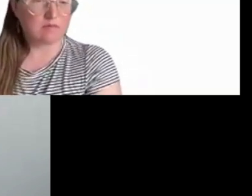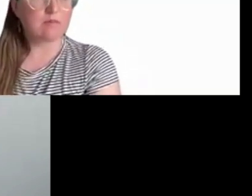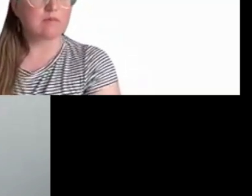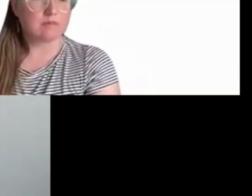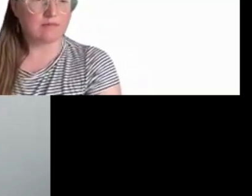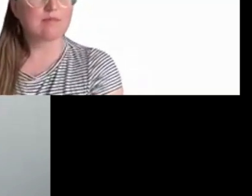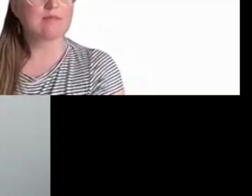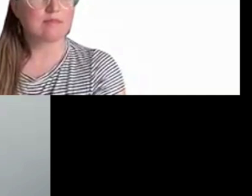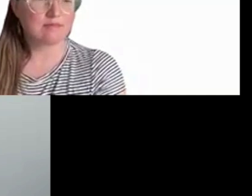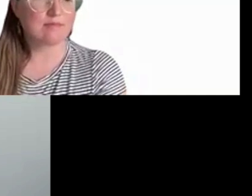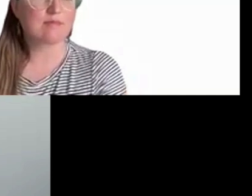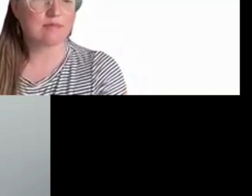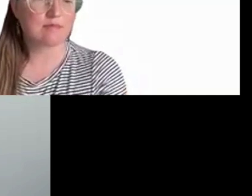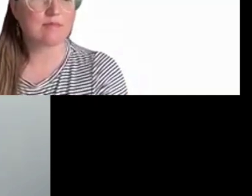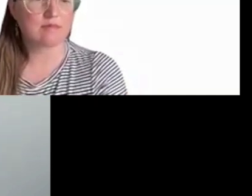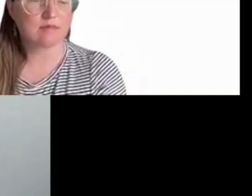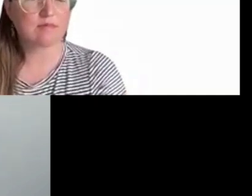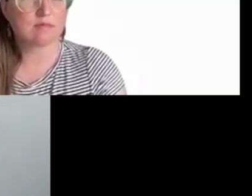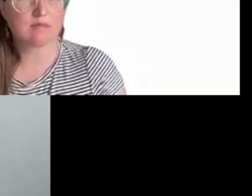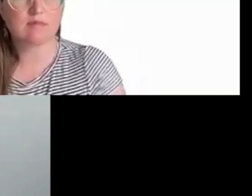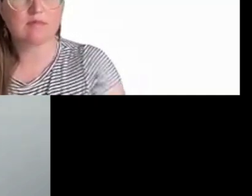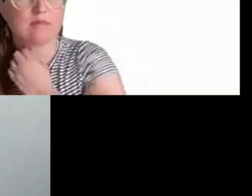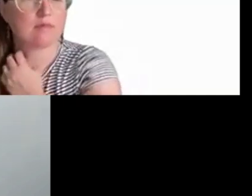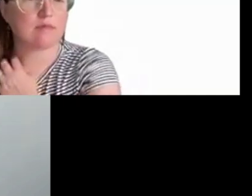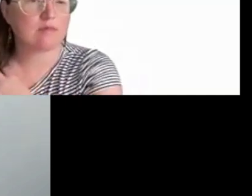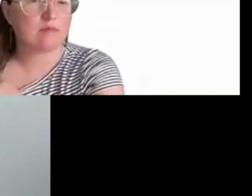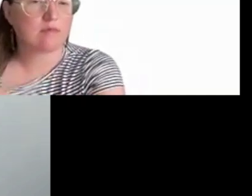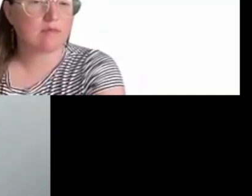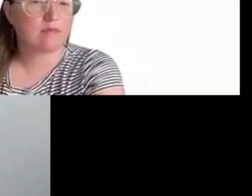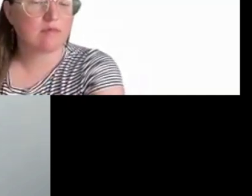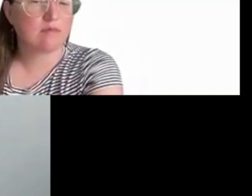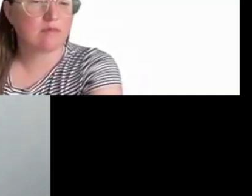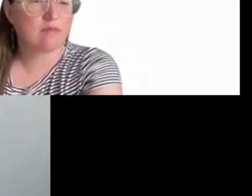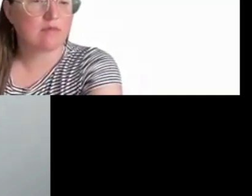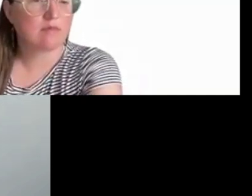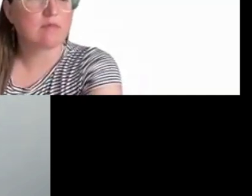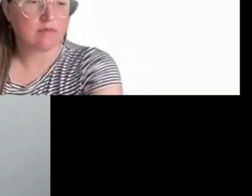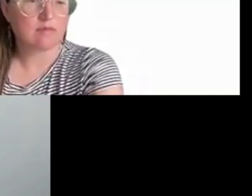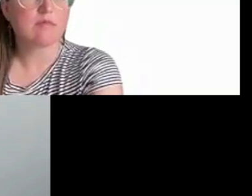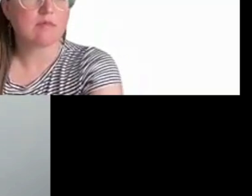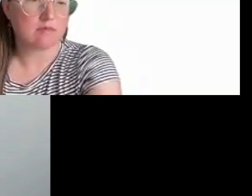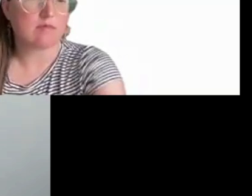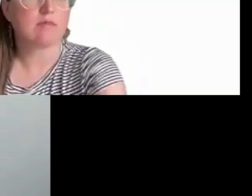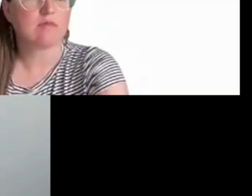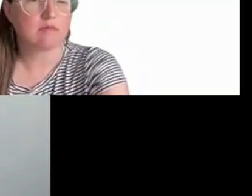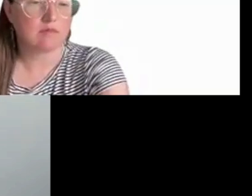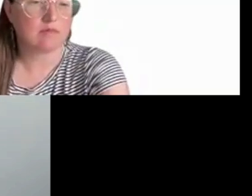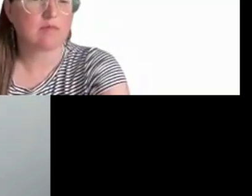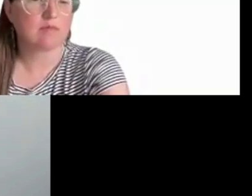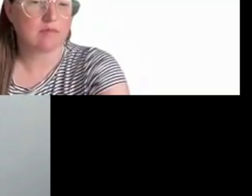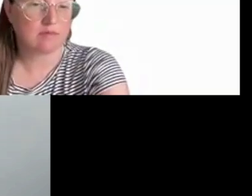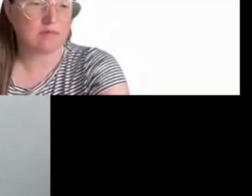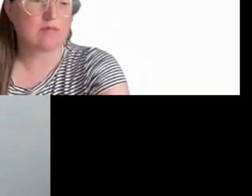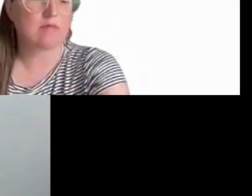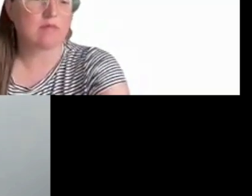what Melinda said around really taking a step back to prepare families for what